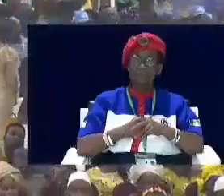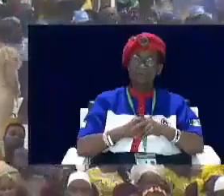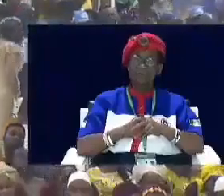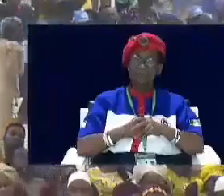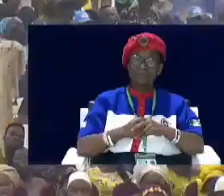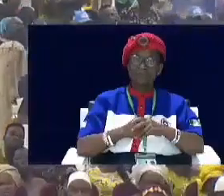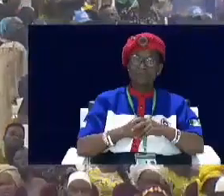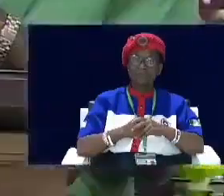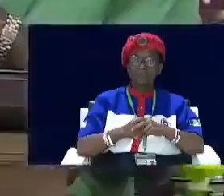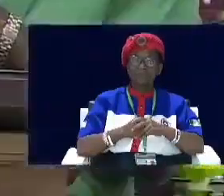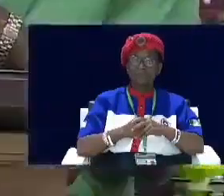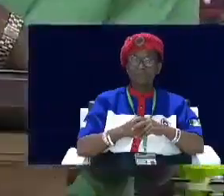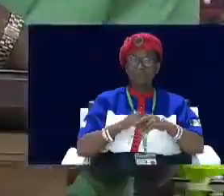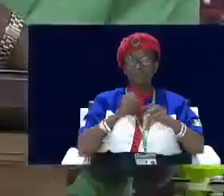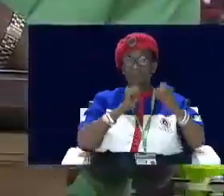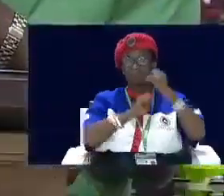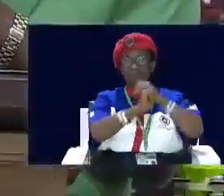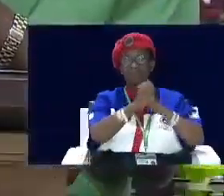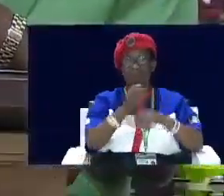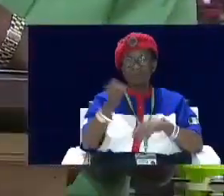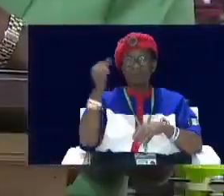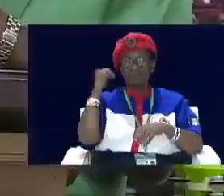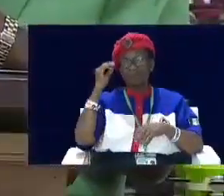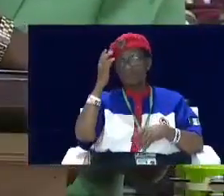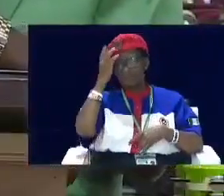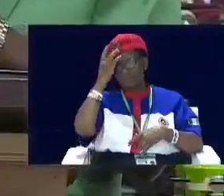Elisha was sick. Elisha saison.